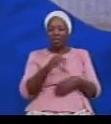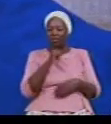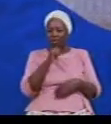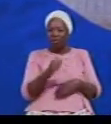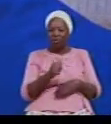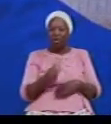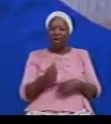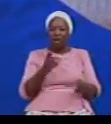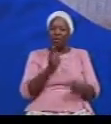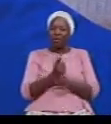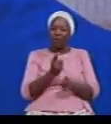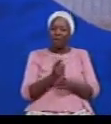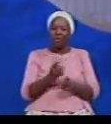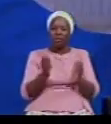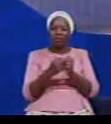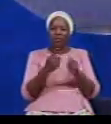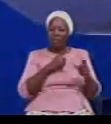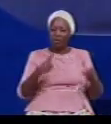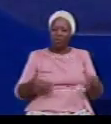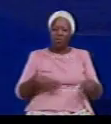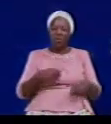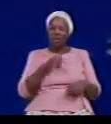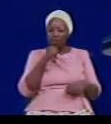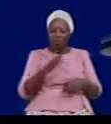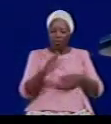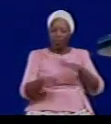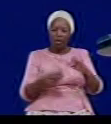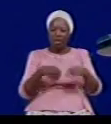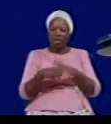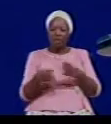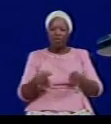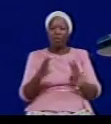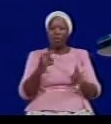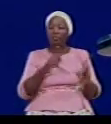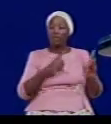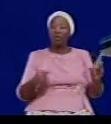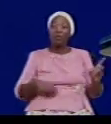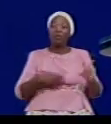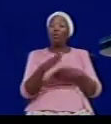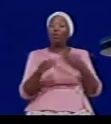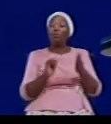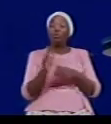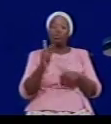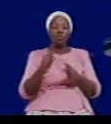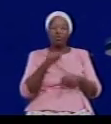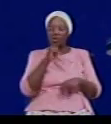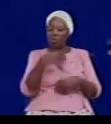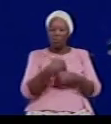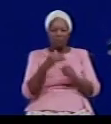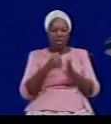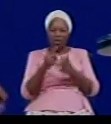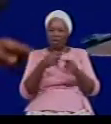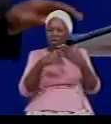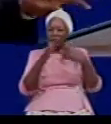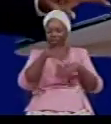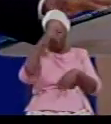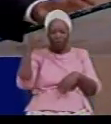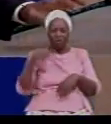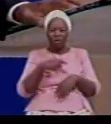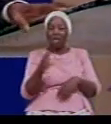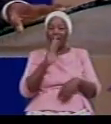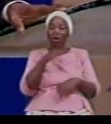And they're all in the flesh, and their works and their actions and the outcome of their lives are all of the flesh. They